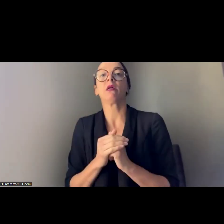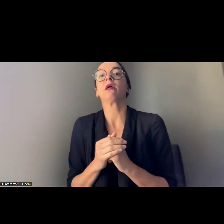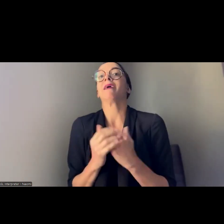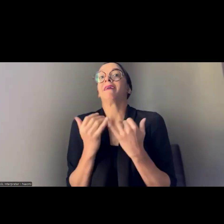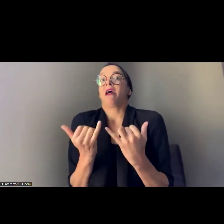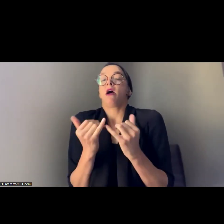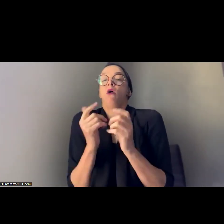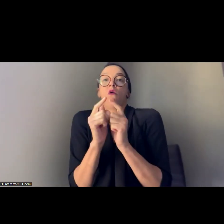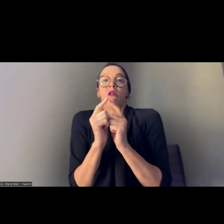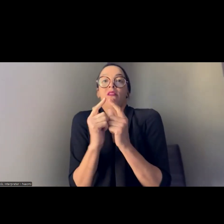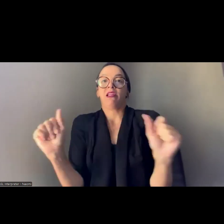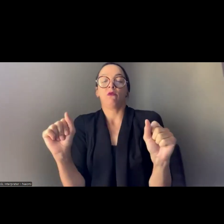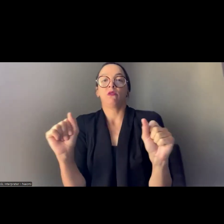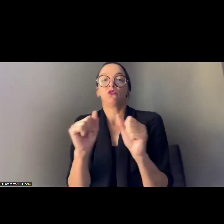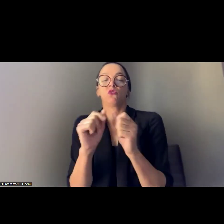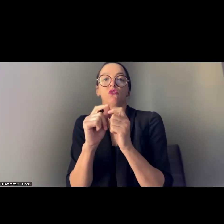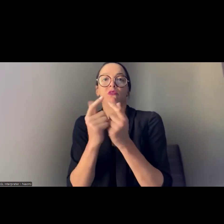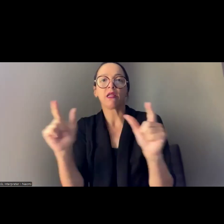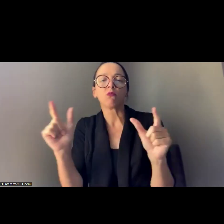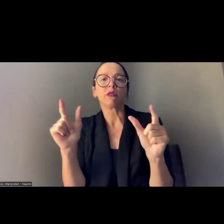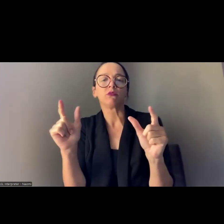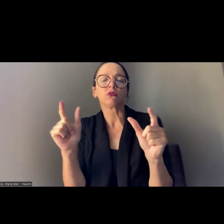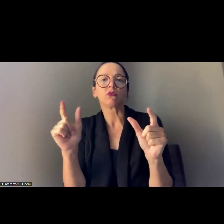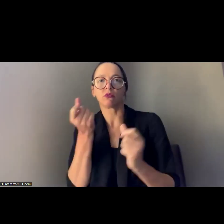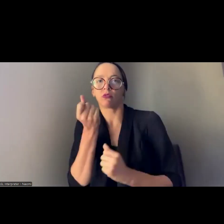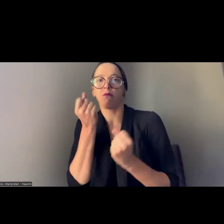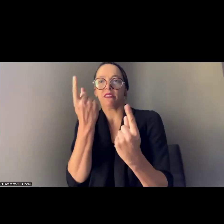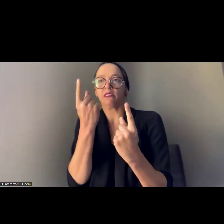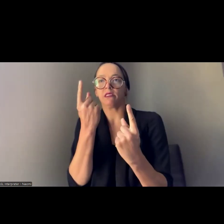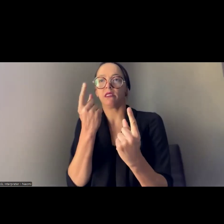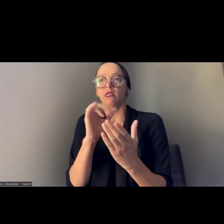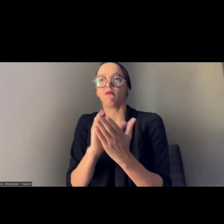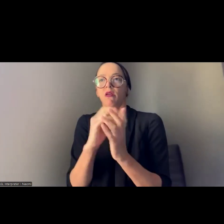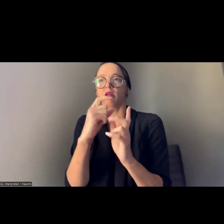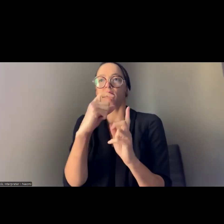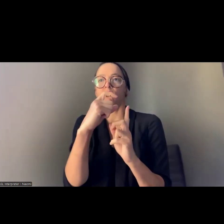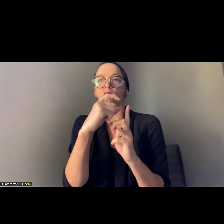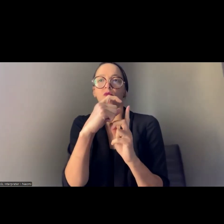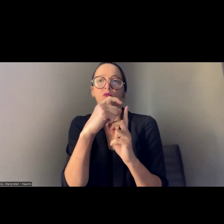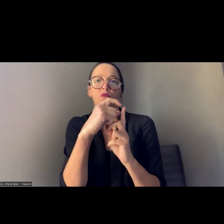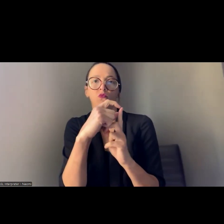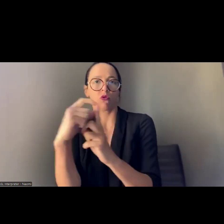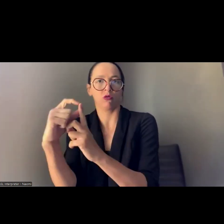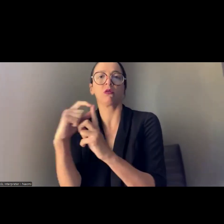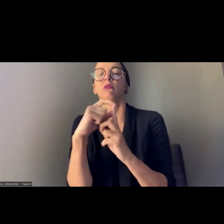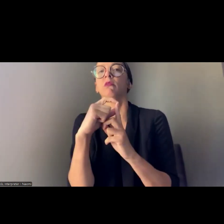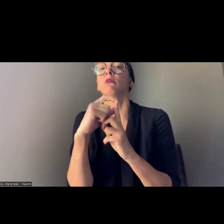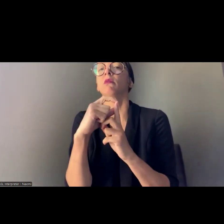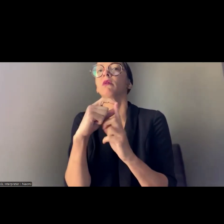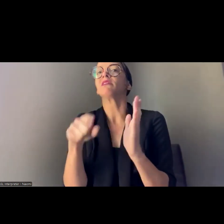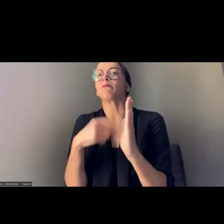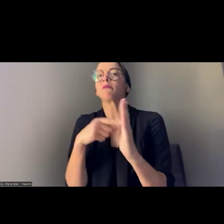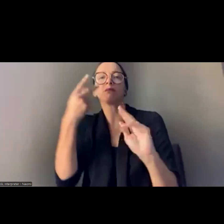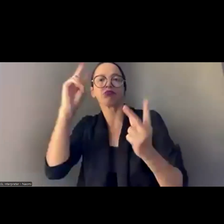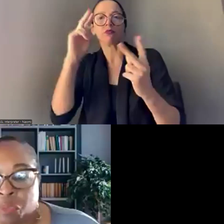lot. And I just want to emphasize that it's more than just making sure that people are bilingual. People